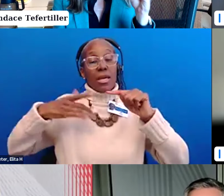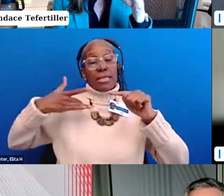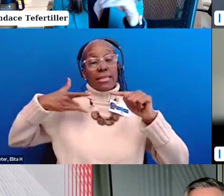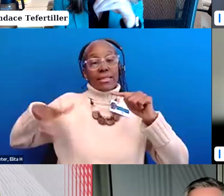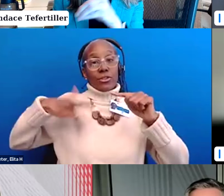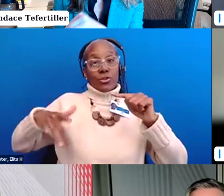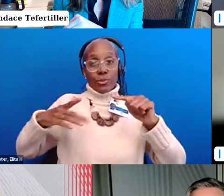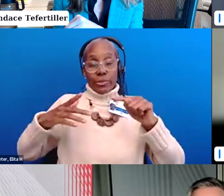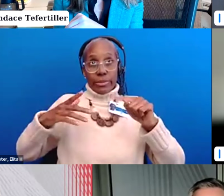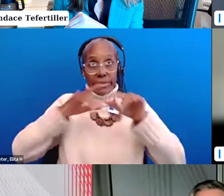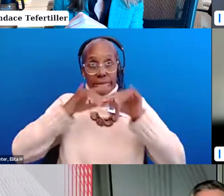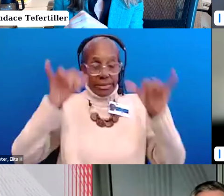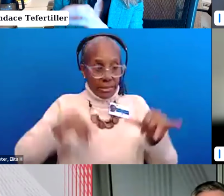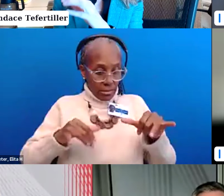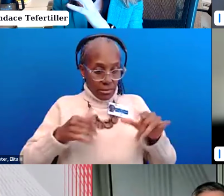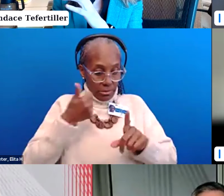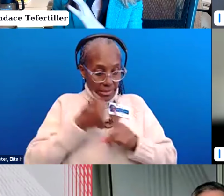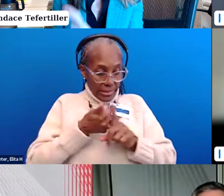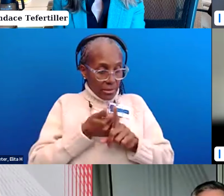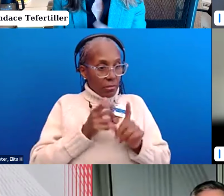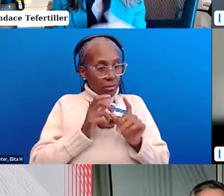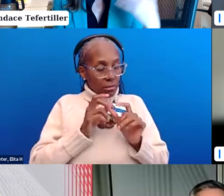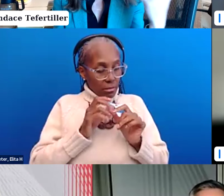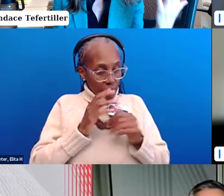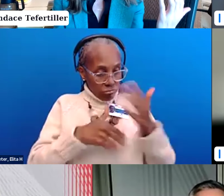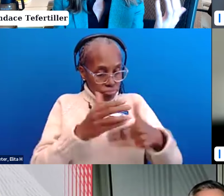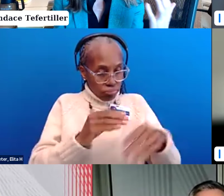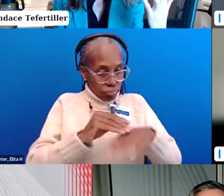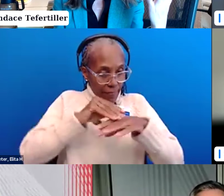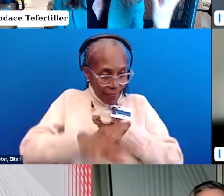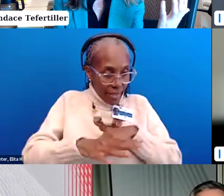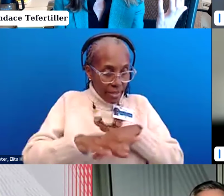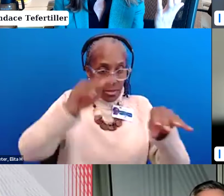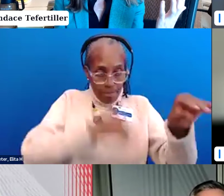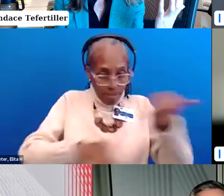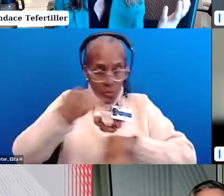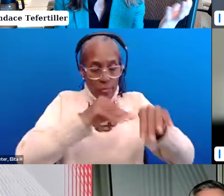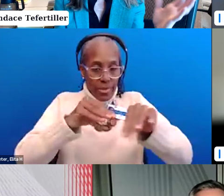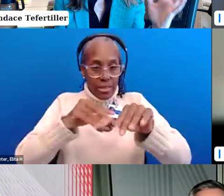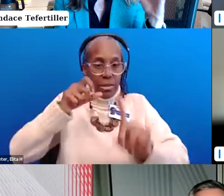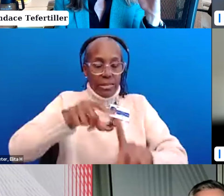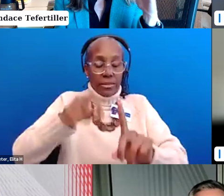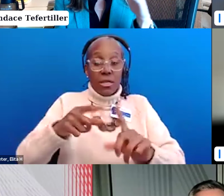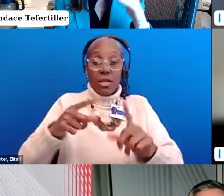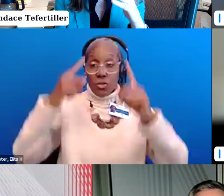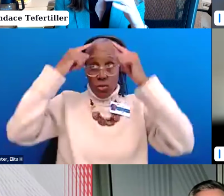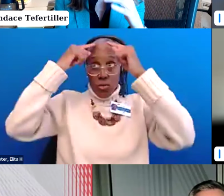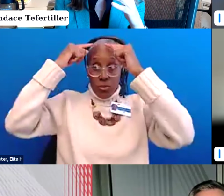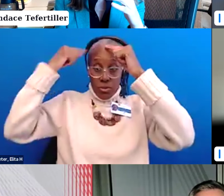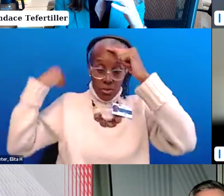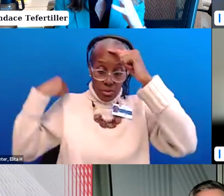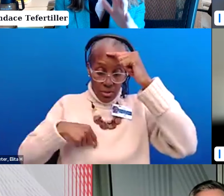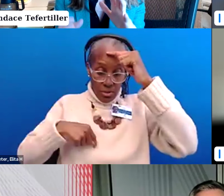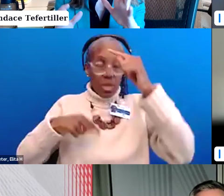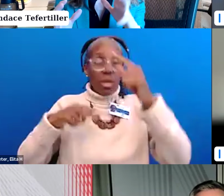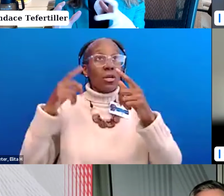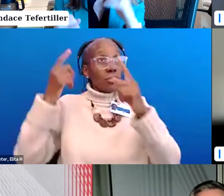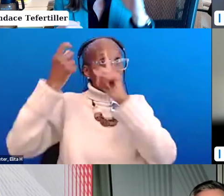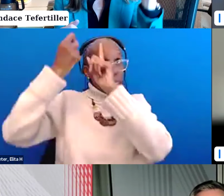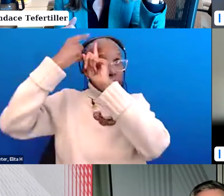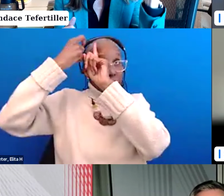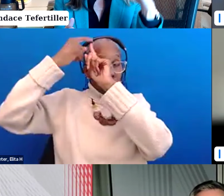generally drives motor activation. And so this is just a way to amplify those sensory signals as they're going into the spinal